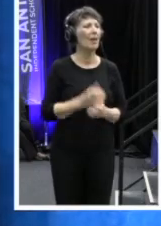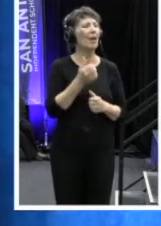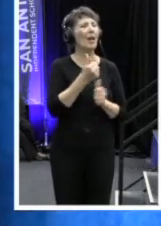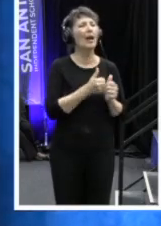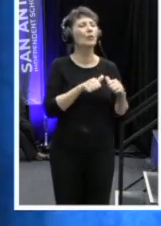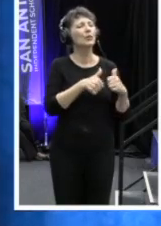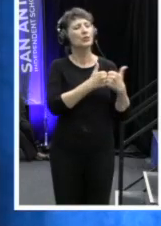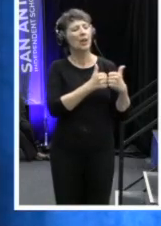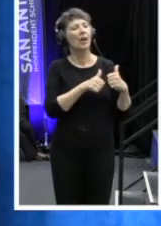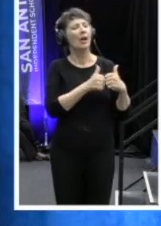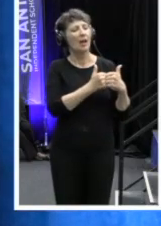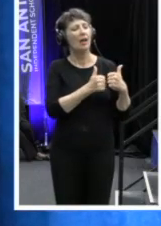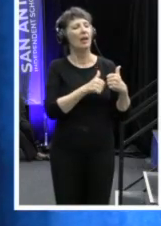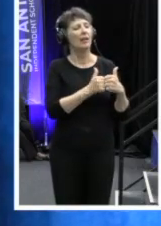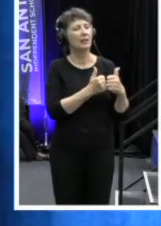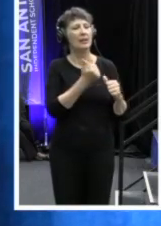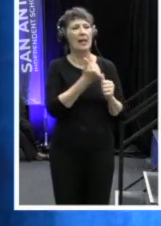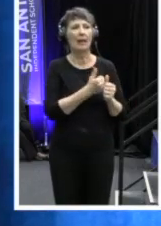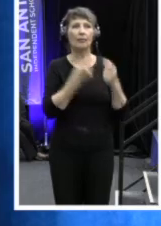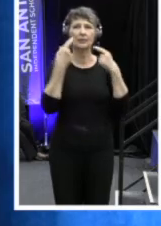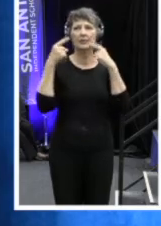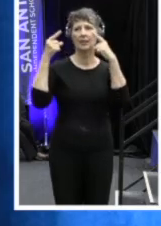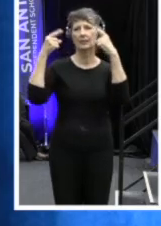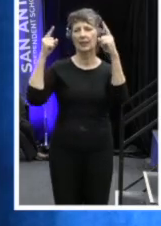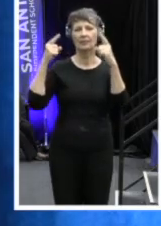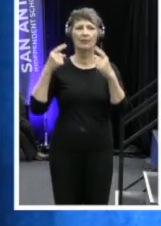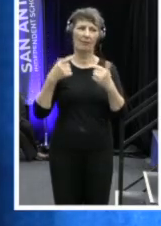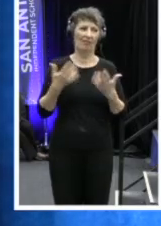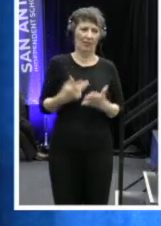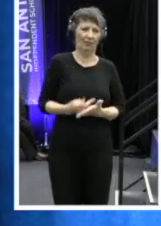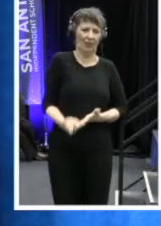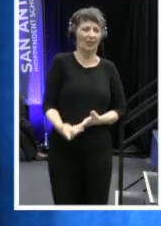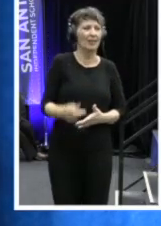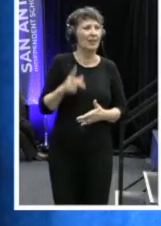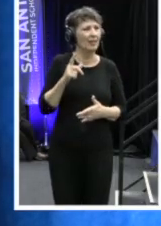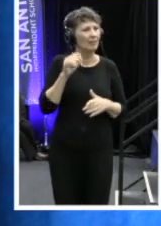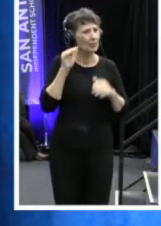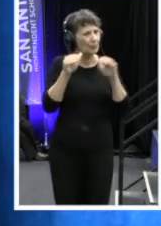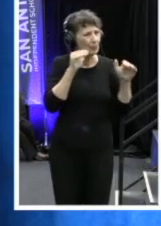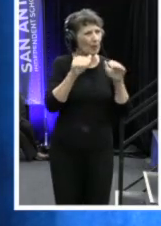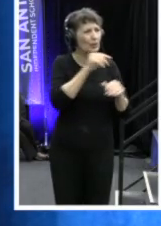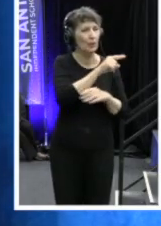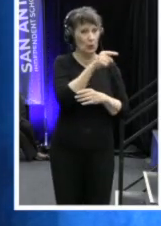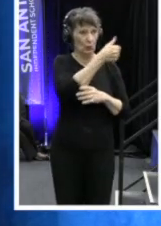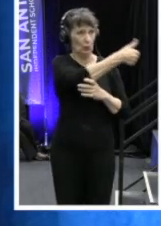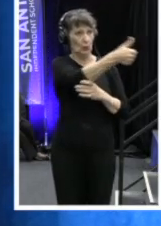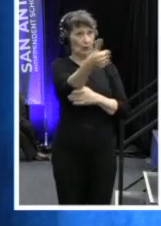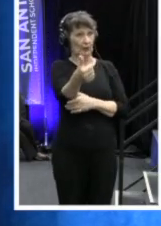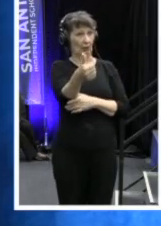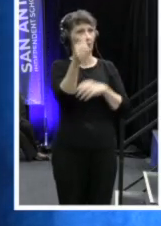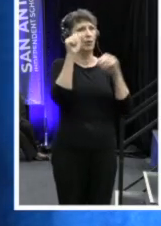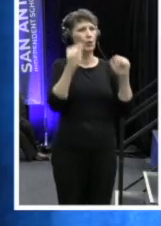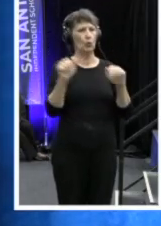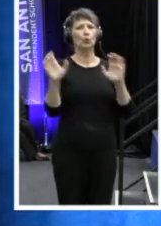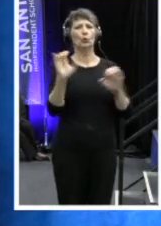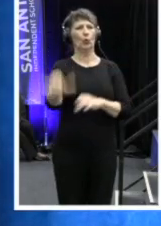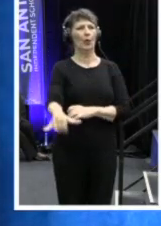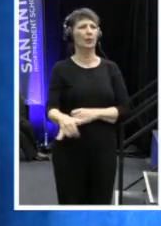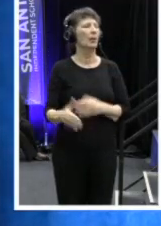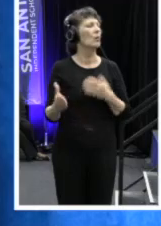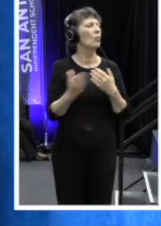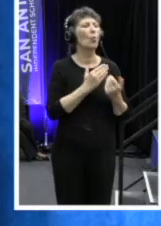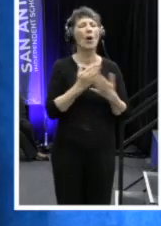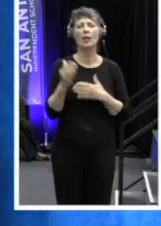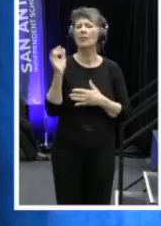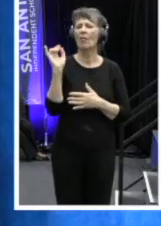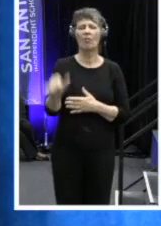Every challenge, every success after failure must be a reminder that it is you who can do it, whatever